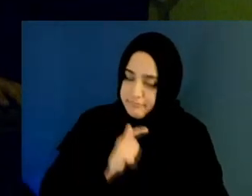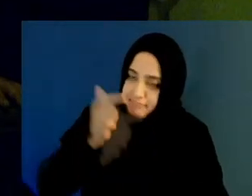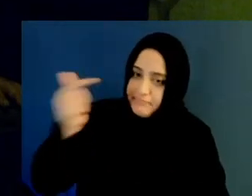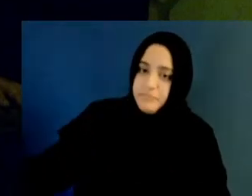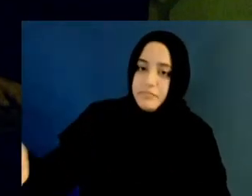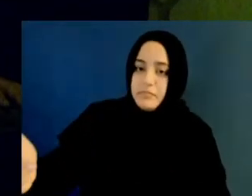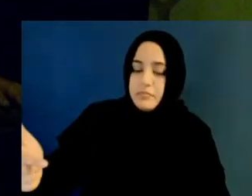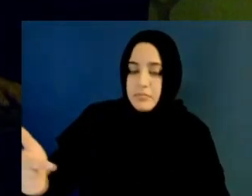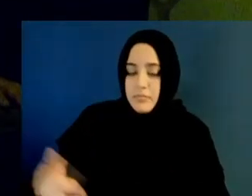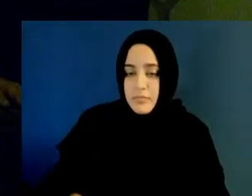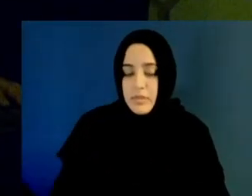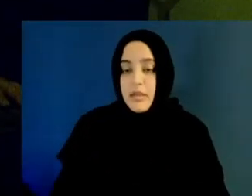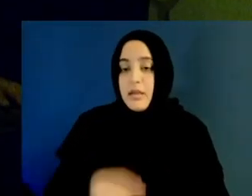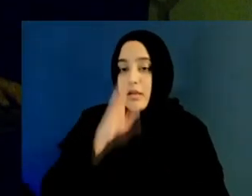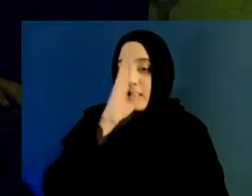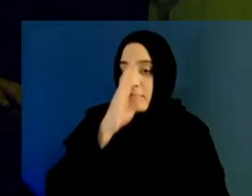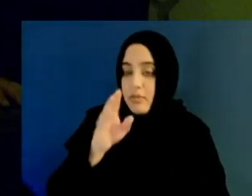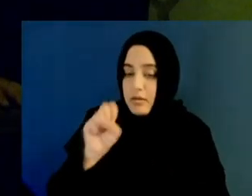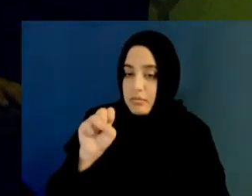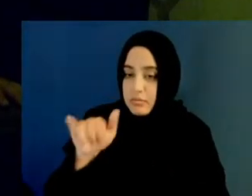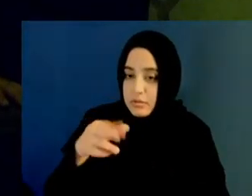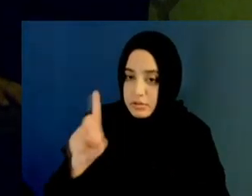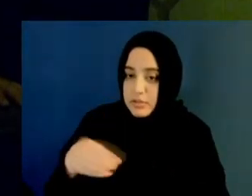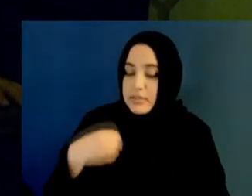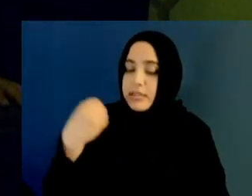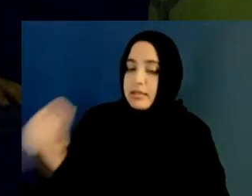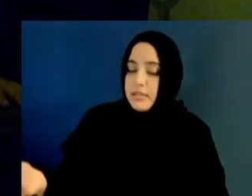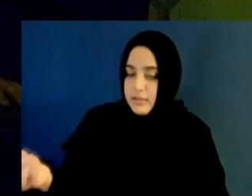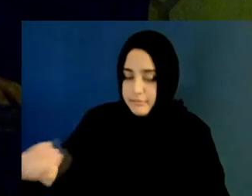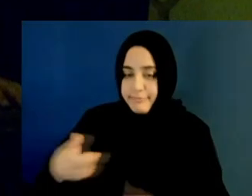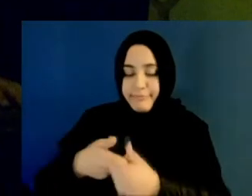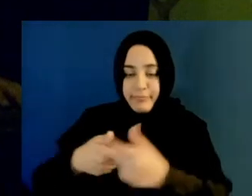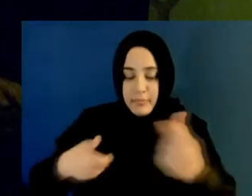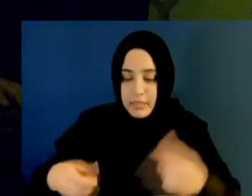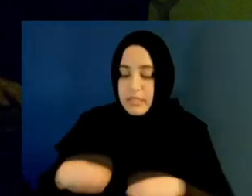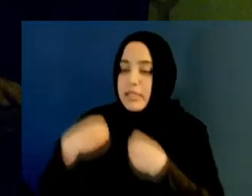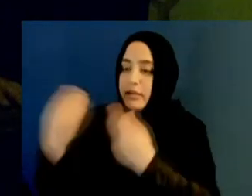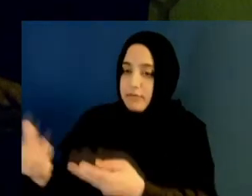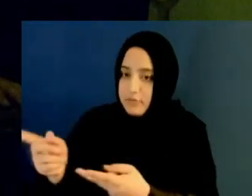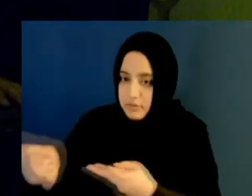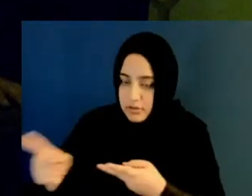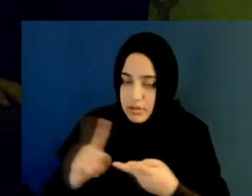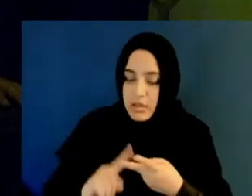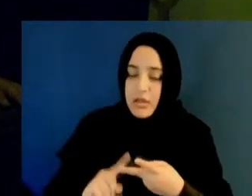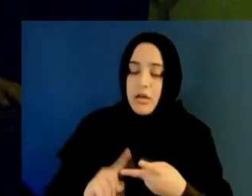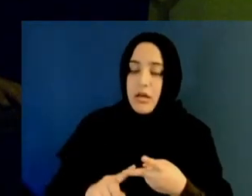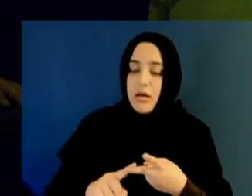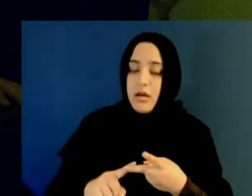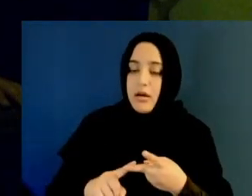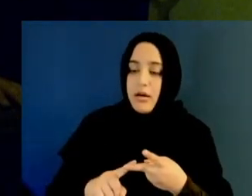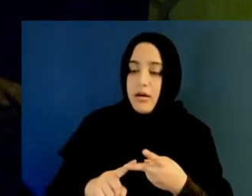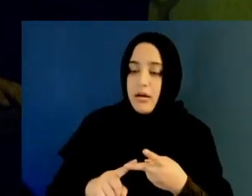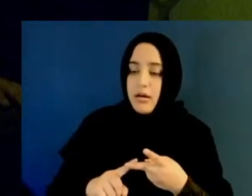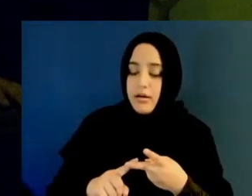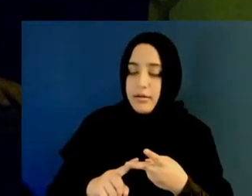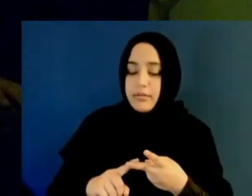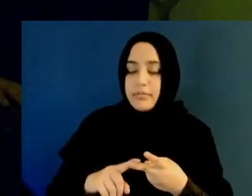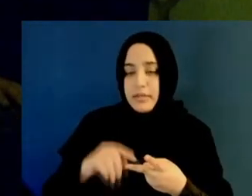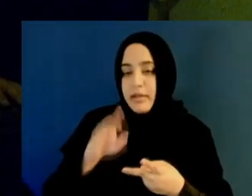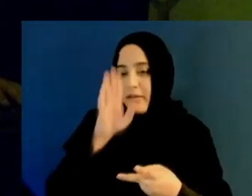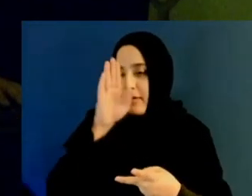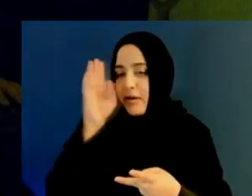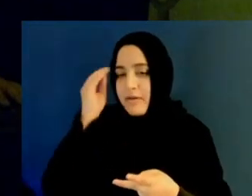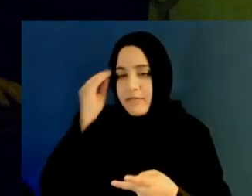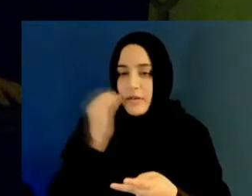Dhul-Fiqar. He then gives him the Mus'haf Fatima. He gives him the Quran of Amir al-Mu'mineen Ali ibn